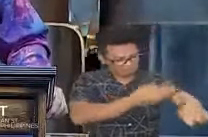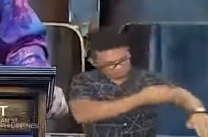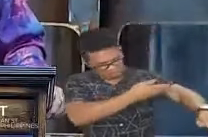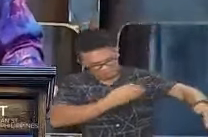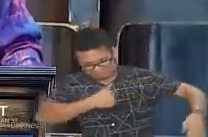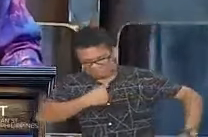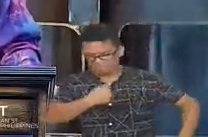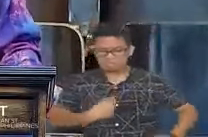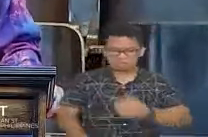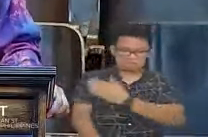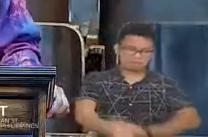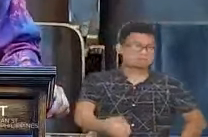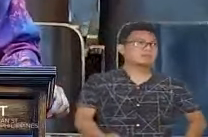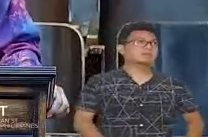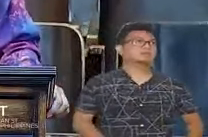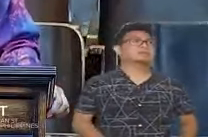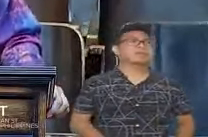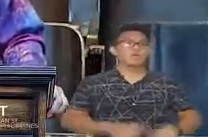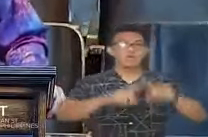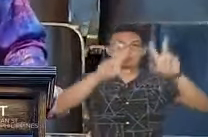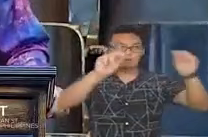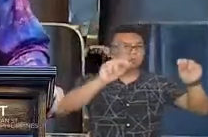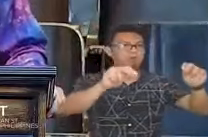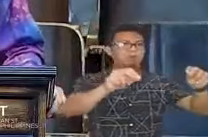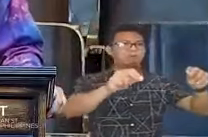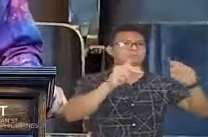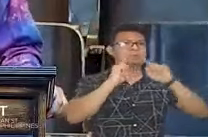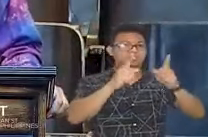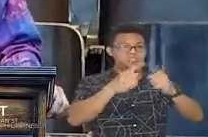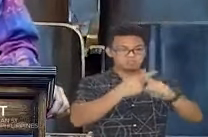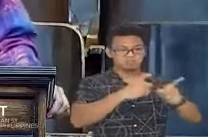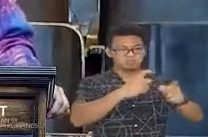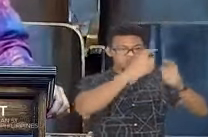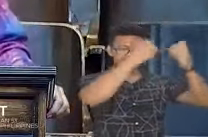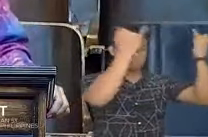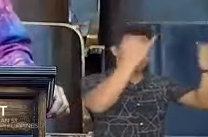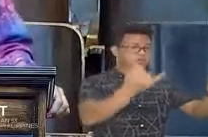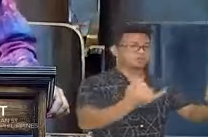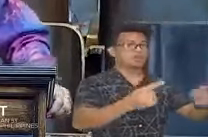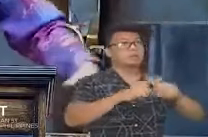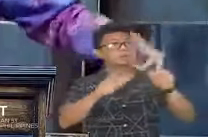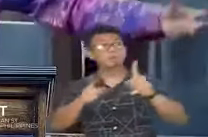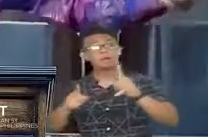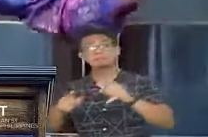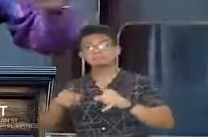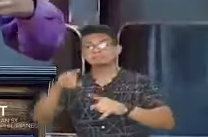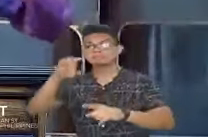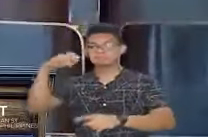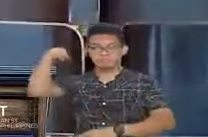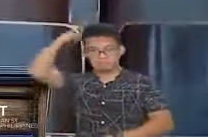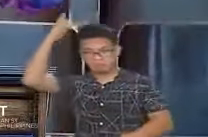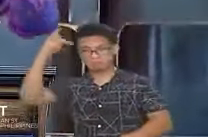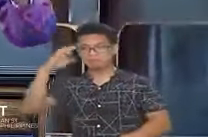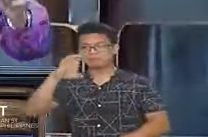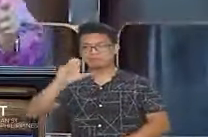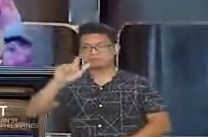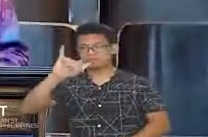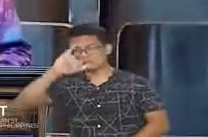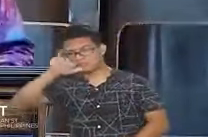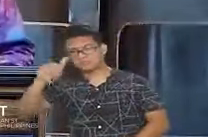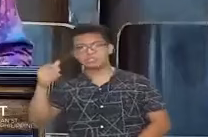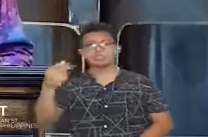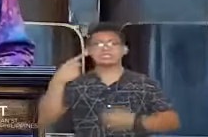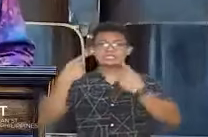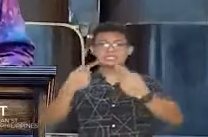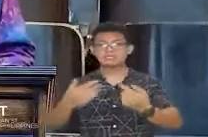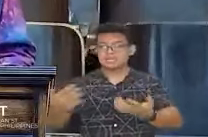cutting themselves. No answer. But Elijah said, come near, and then he prayed. Here's